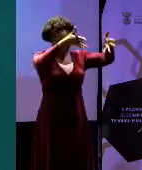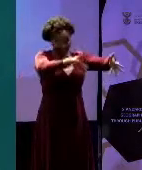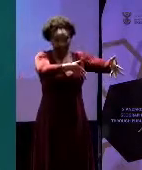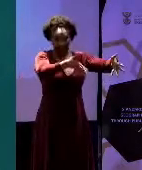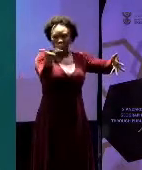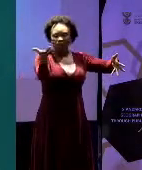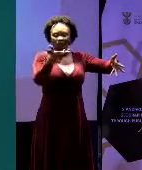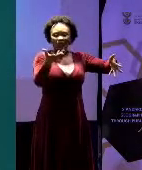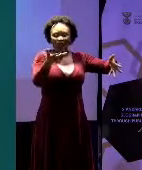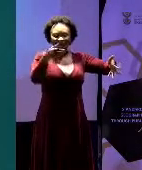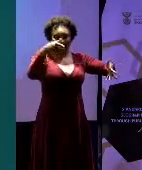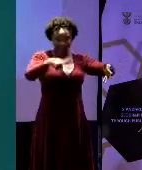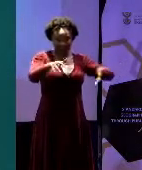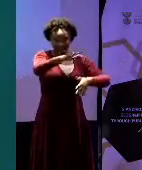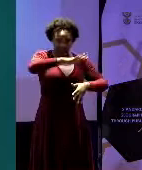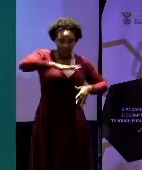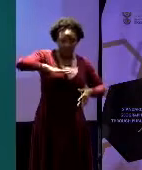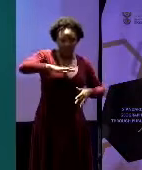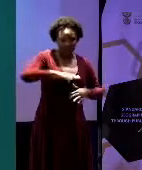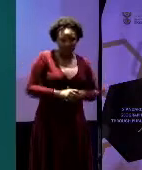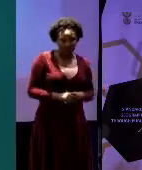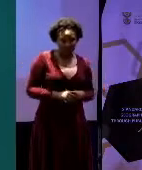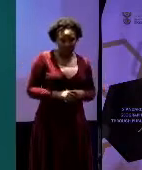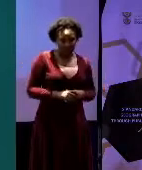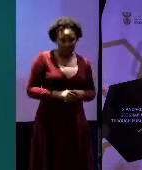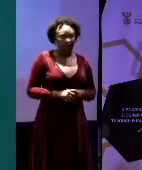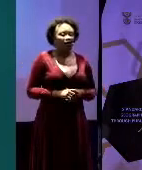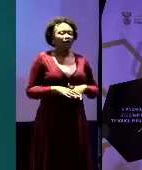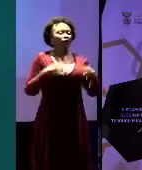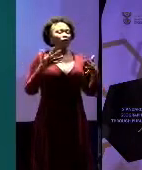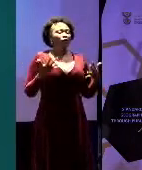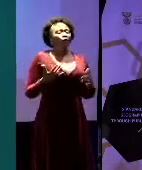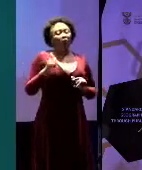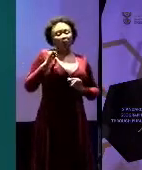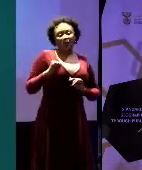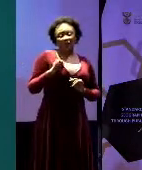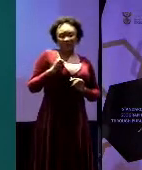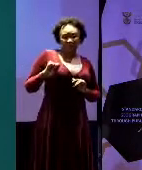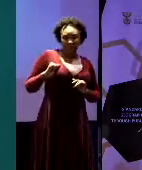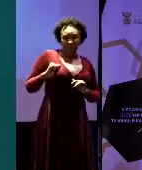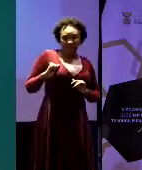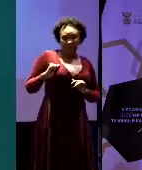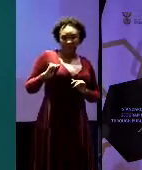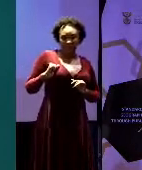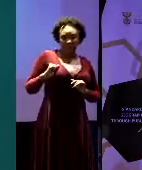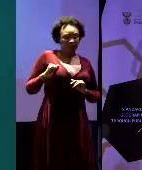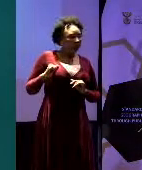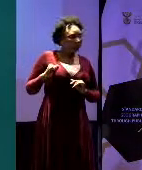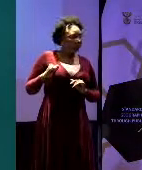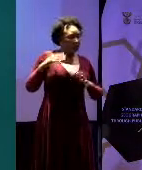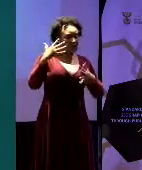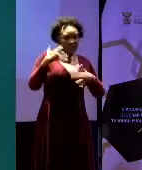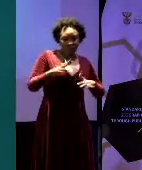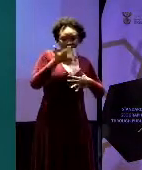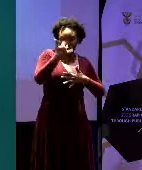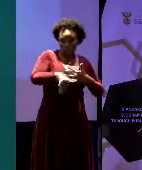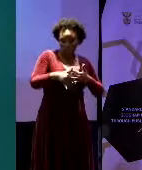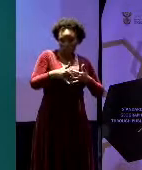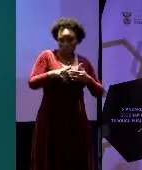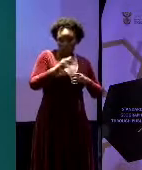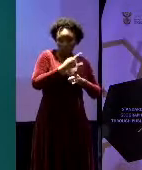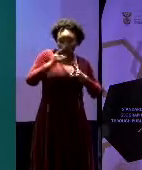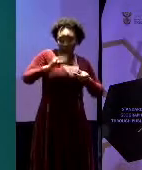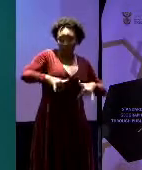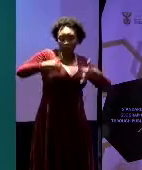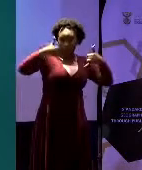Where am I now? Okay. Drakenstein Municipality, as I've mentioned, won a Cultural Affairs Award. Now, I'm not sure of the correct